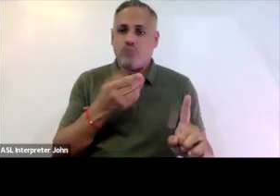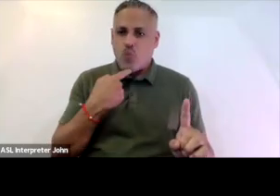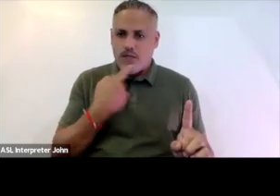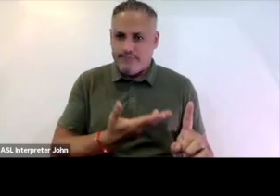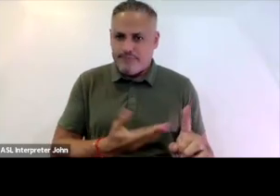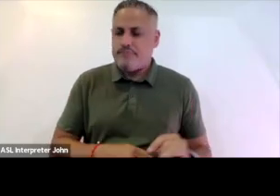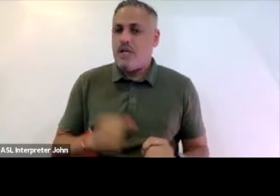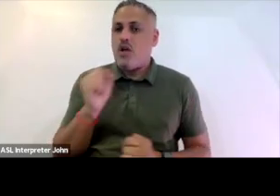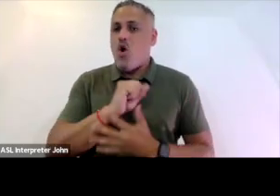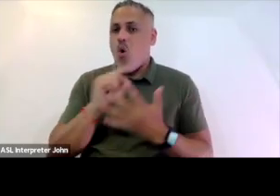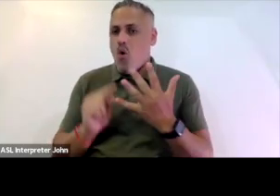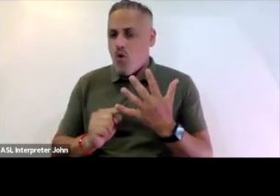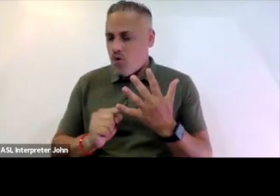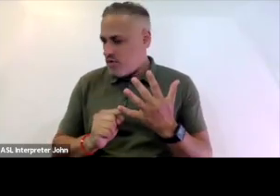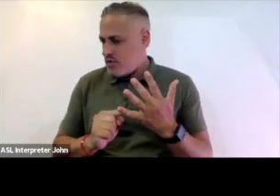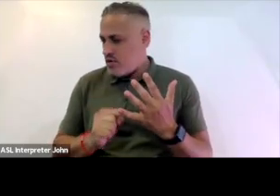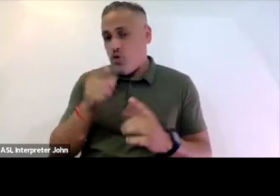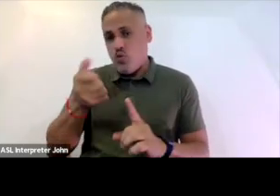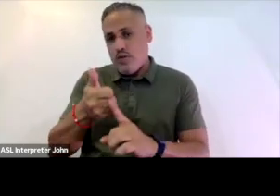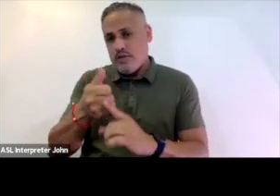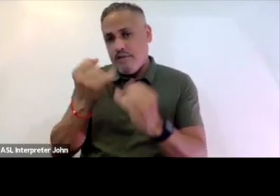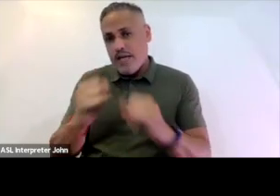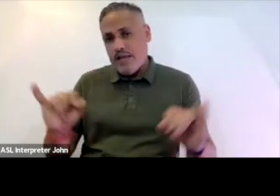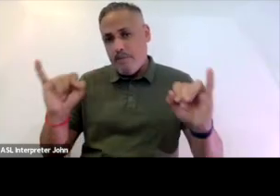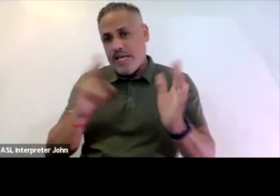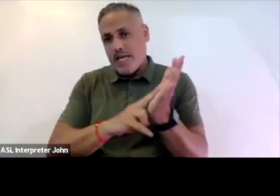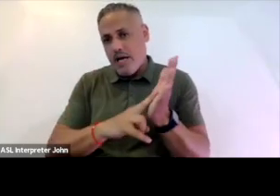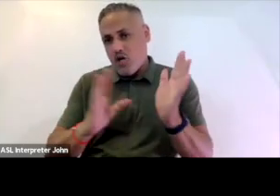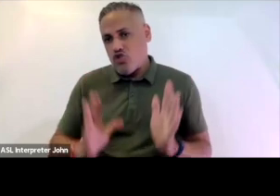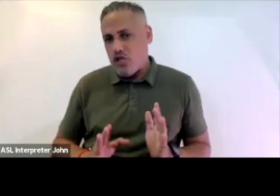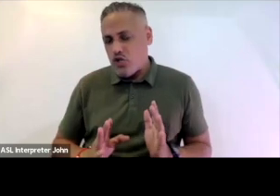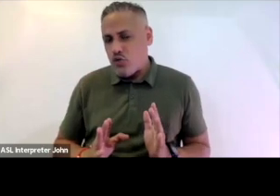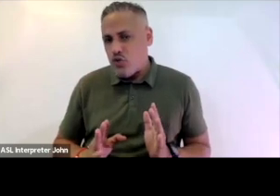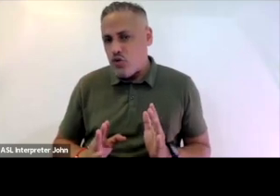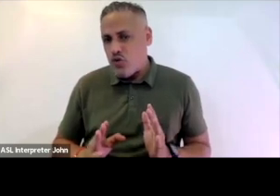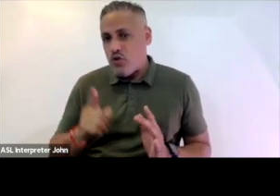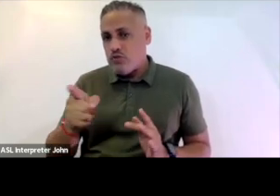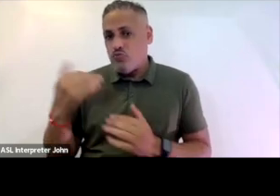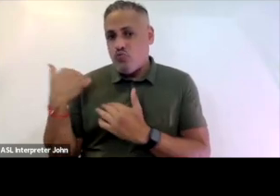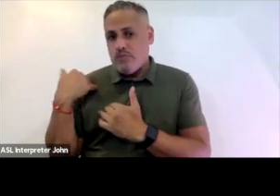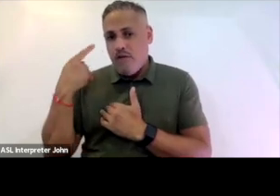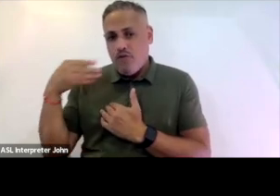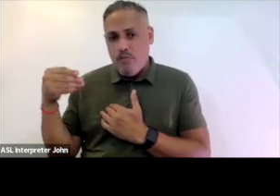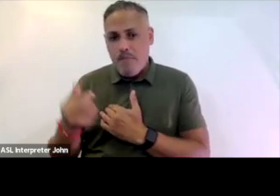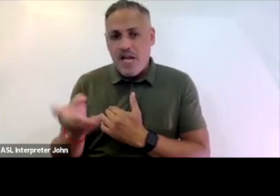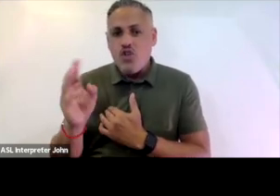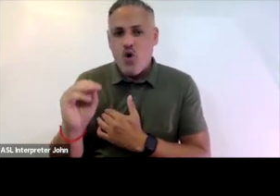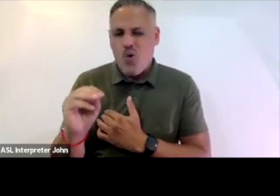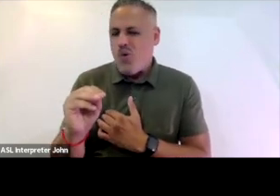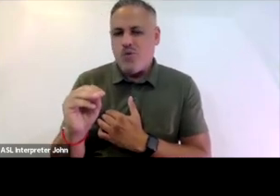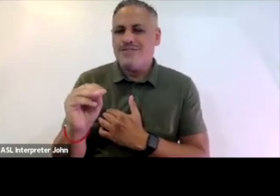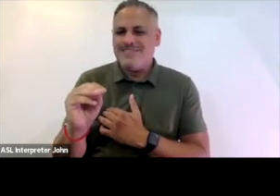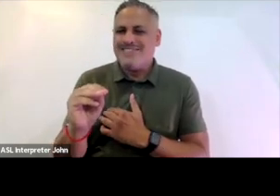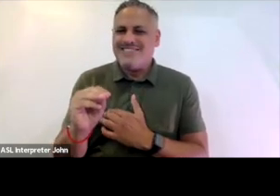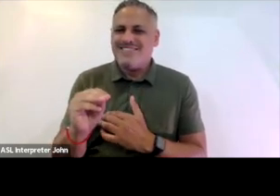that you as a independent contractor, you are responsible for paying your own taxes.